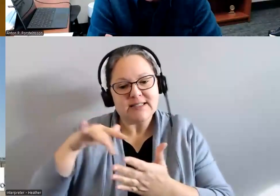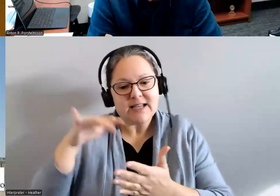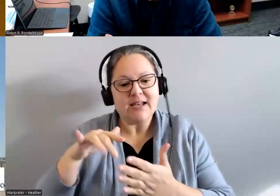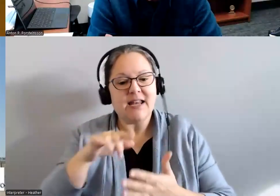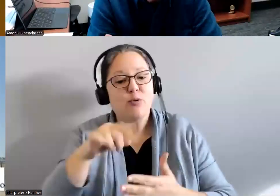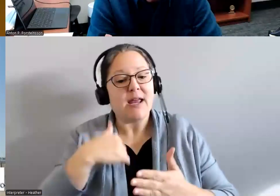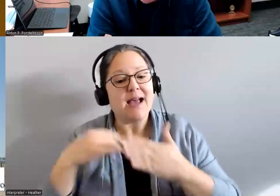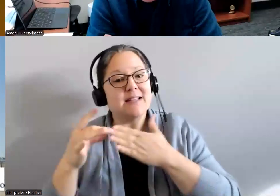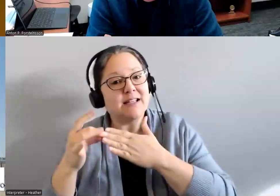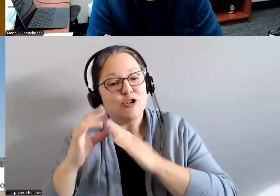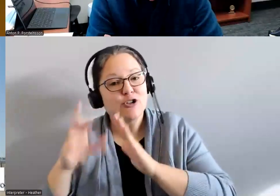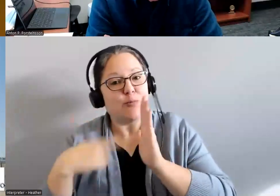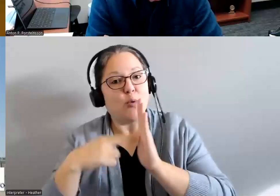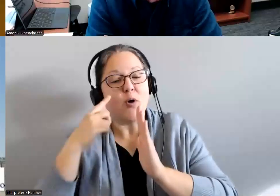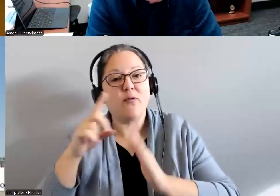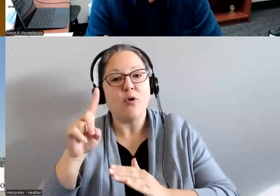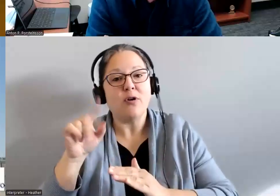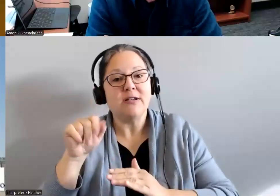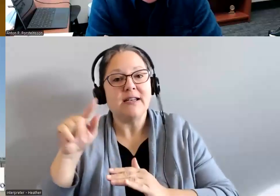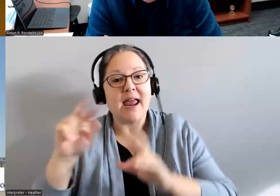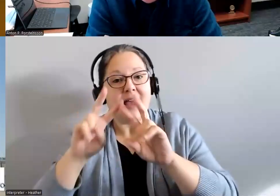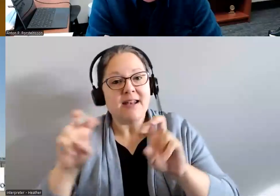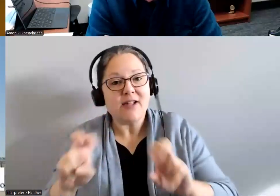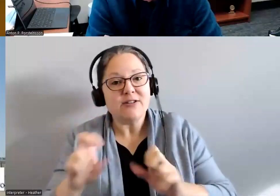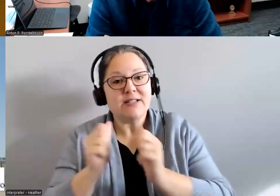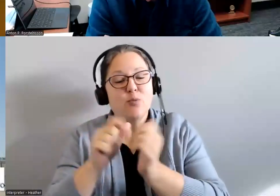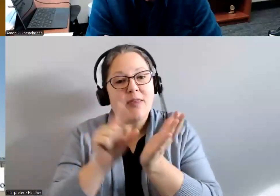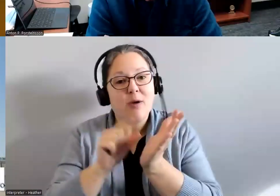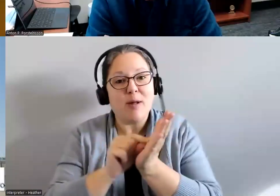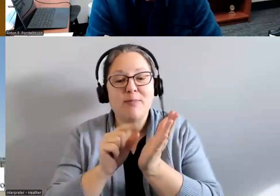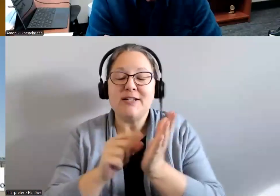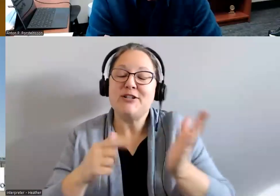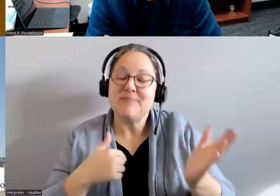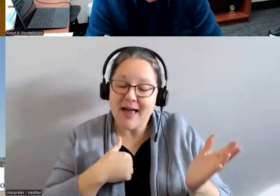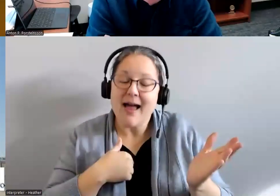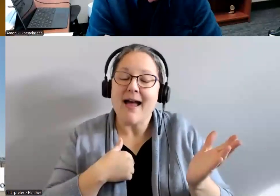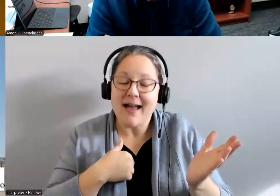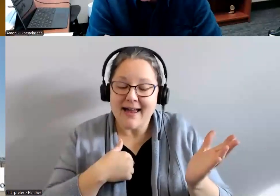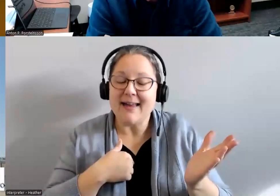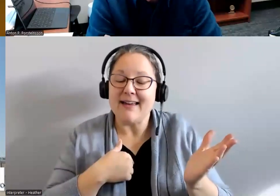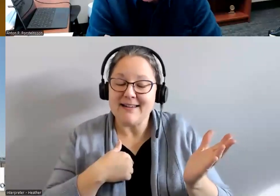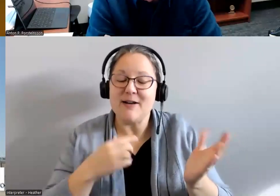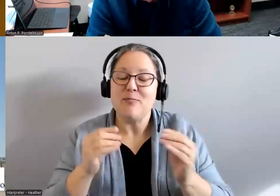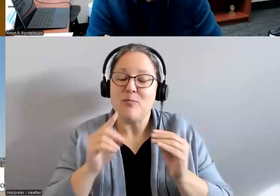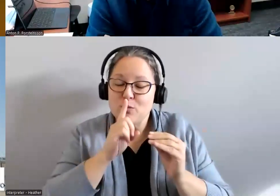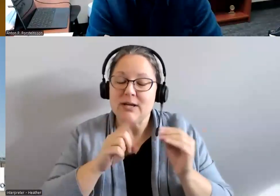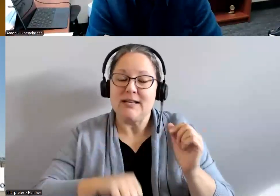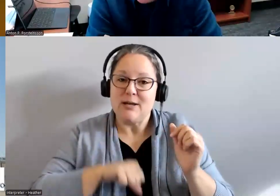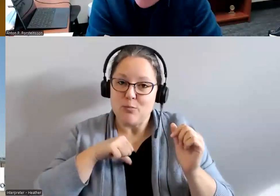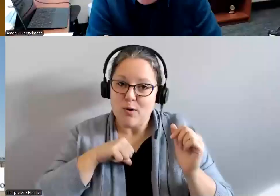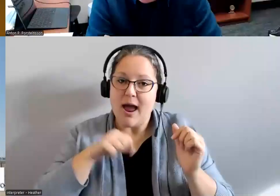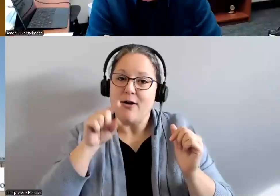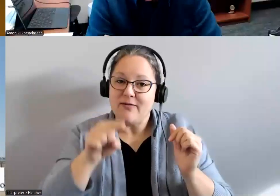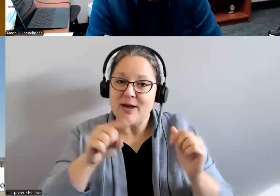and publications. I know that I speak for both Yates and I when I say that we couldn't be prouder of him, that